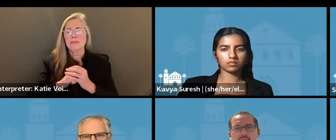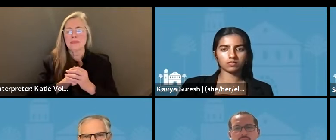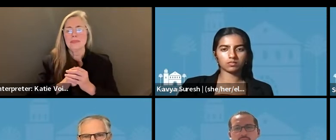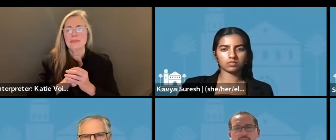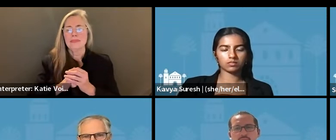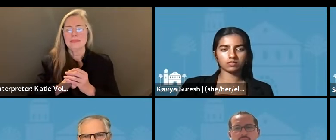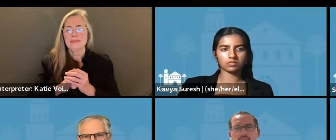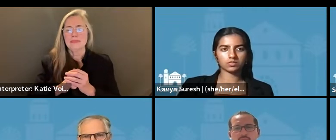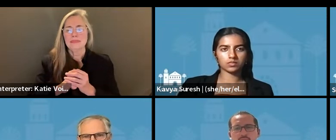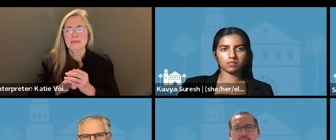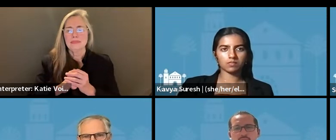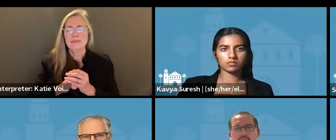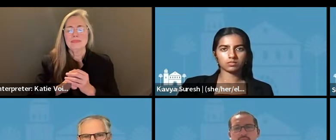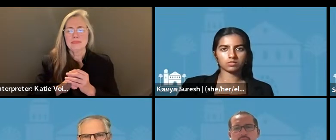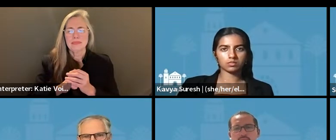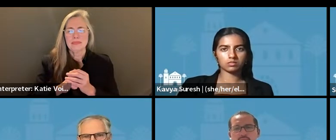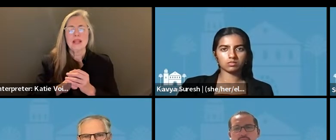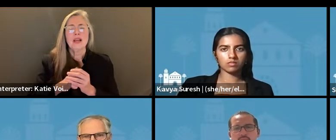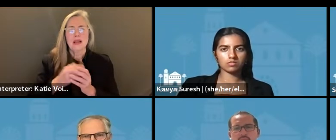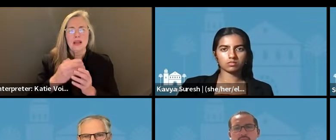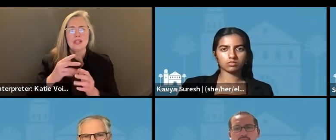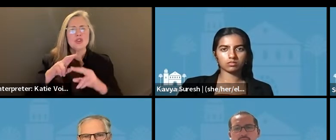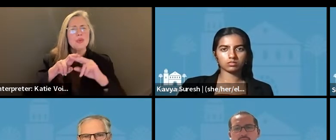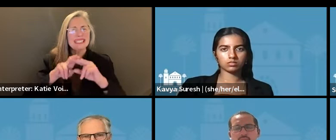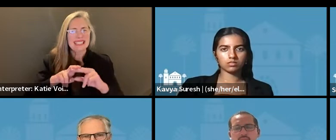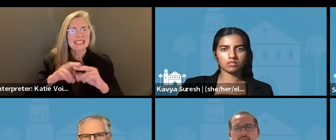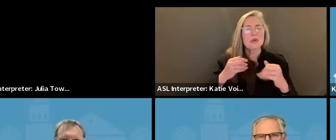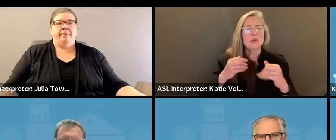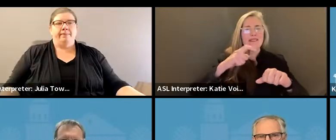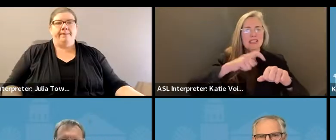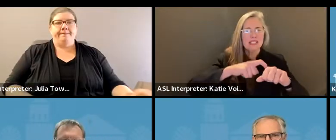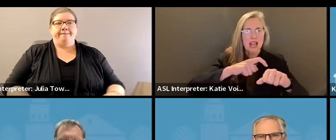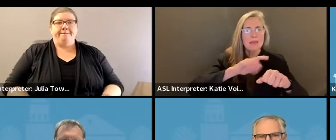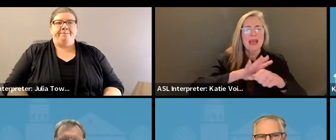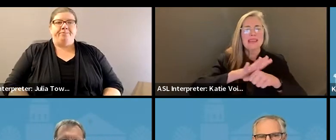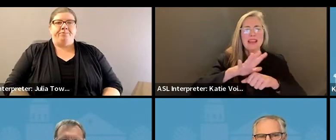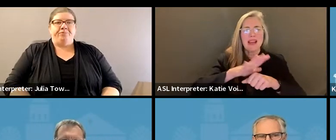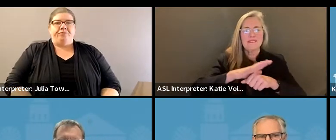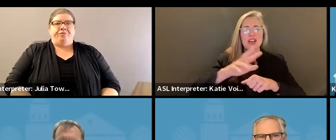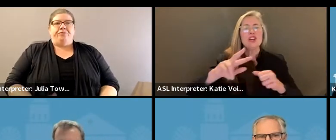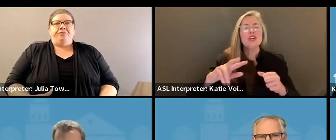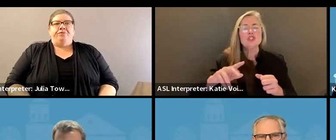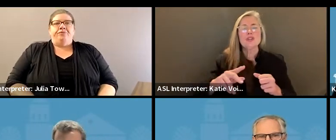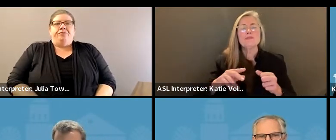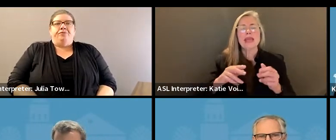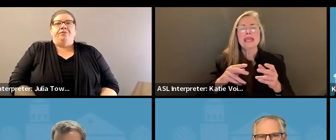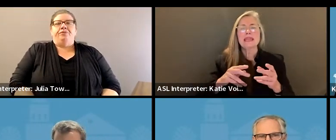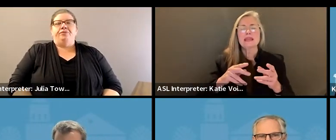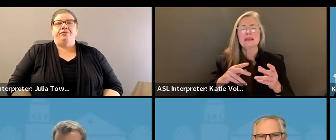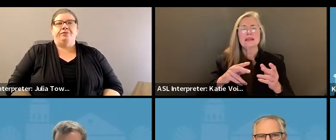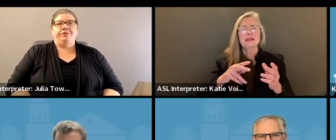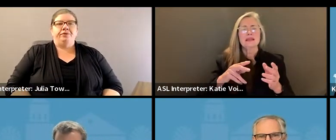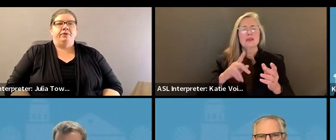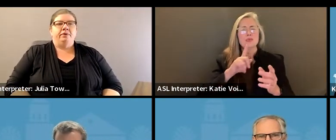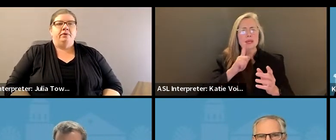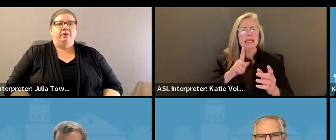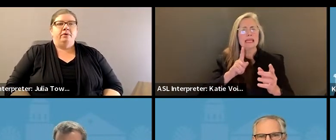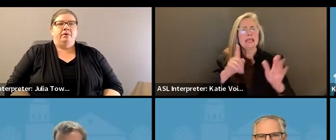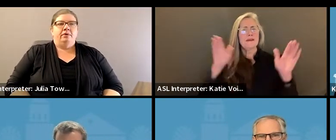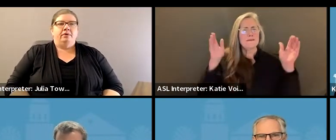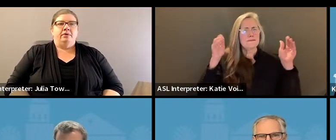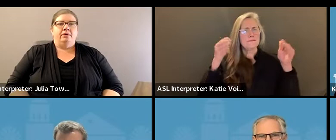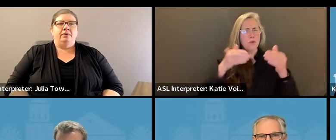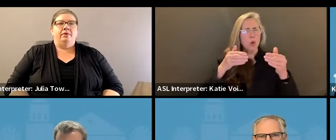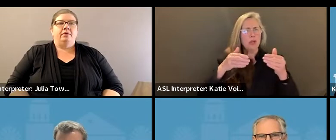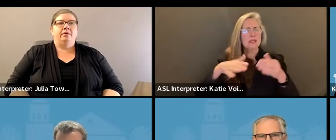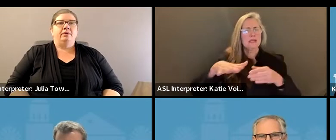we want to good into management. So we sit down and have the time for it and make very intentional space for us to start to do with this. And so that's when we'll